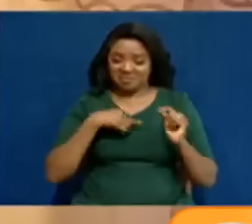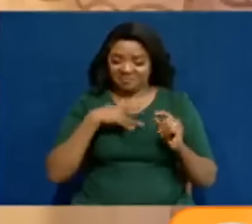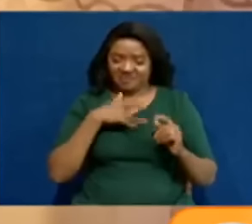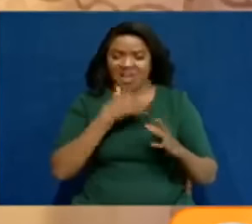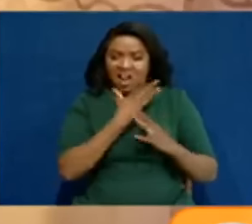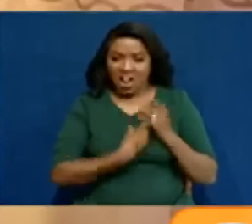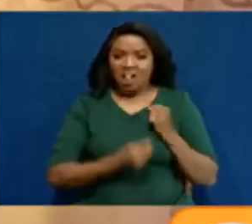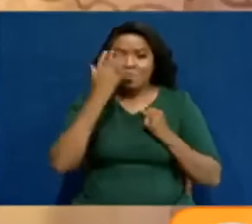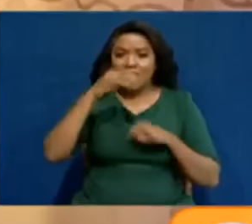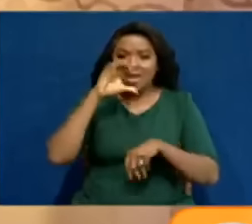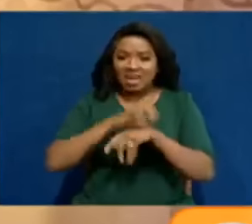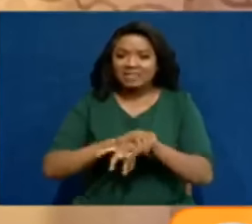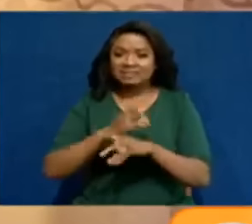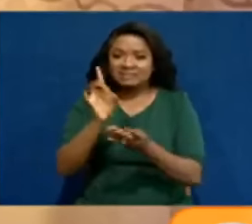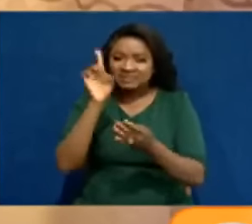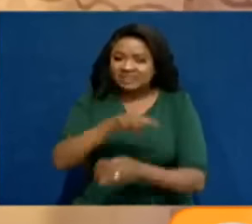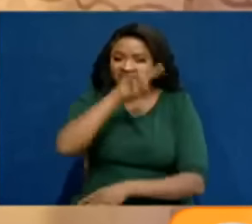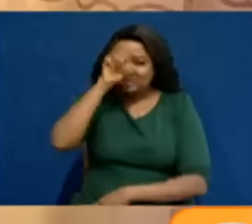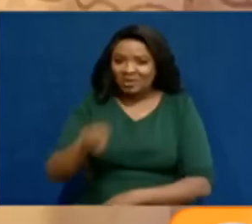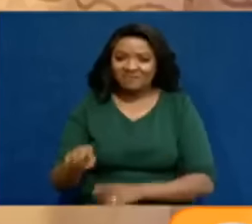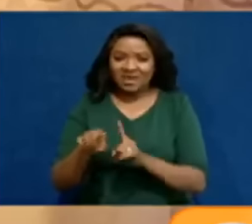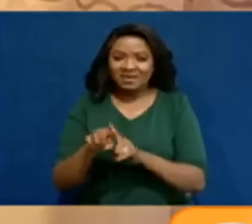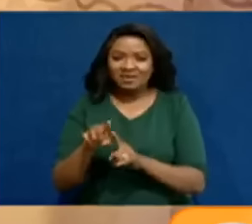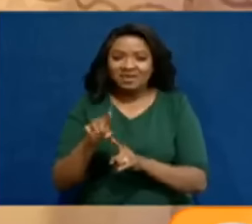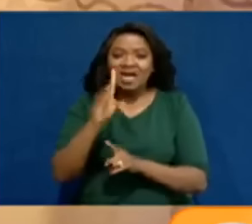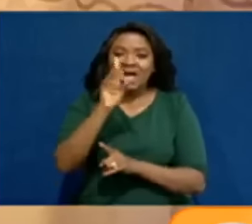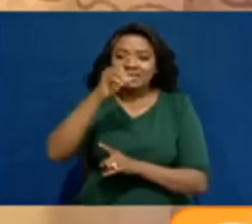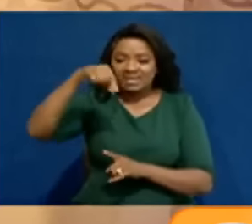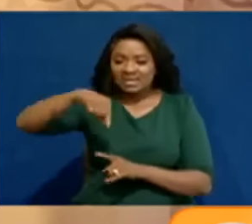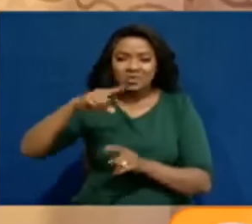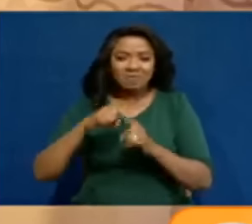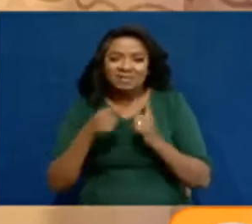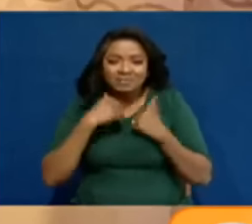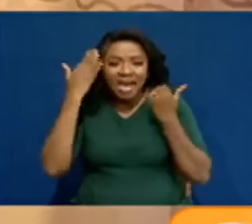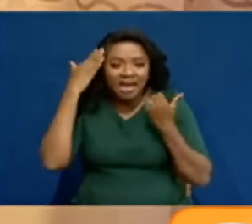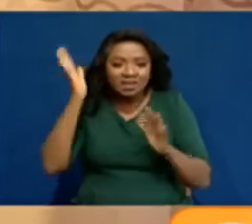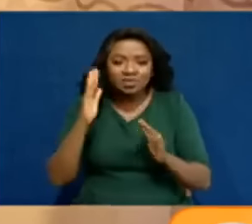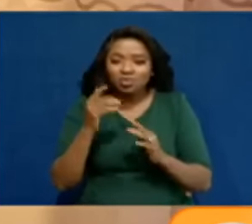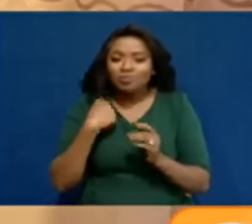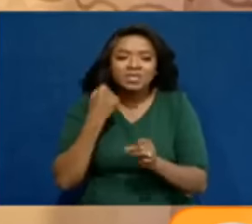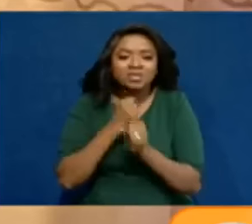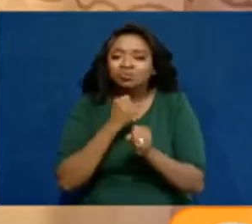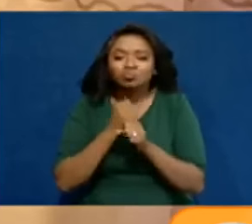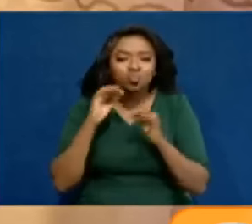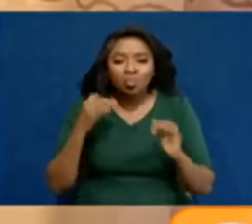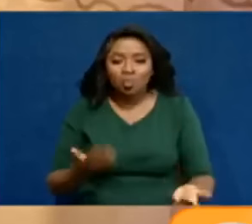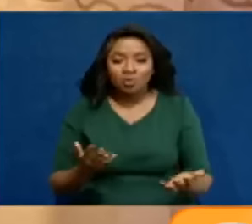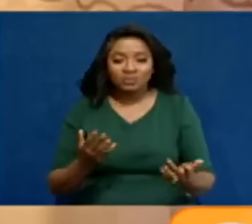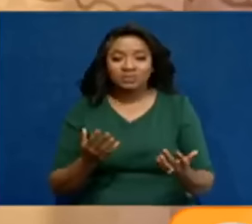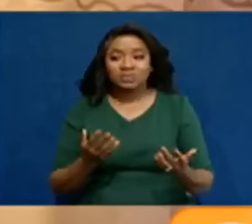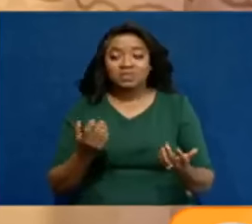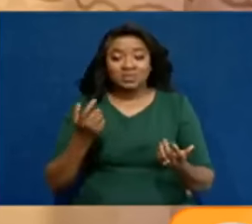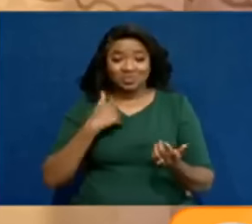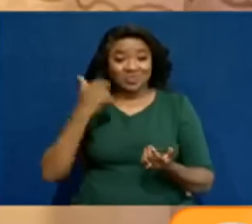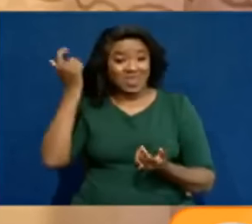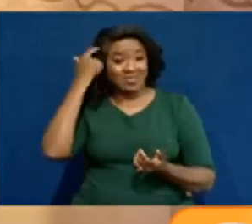getting a DQ without knowing what I did, you know, you see. So I think hiyo